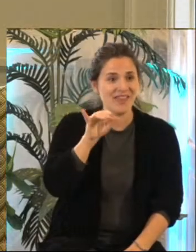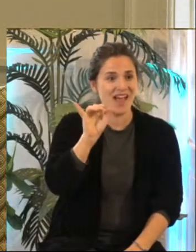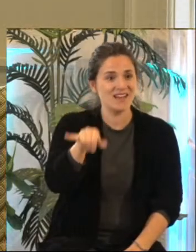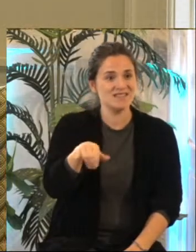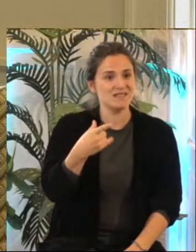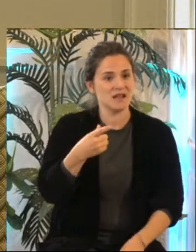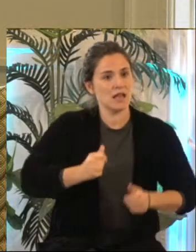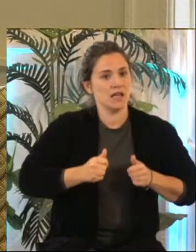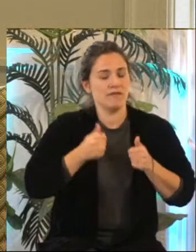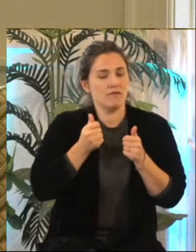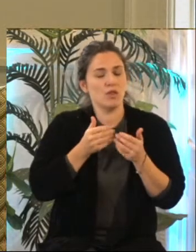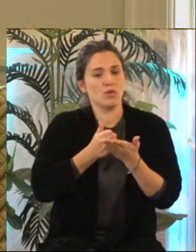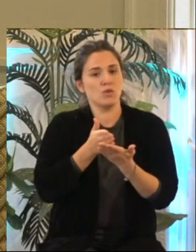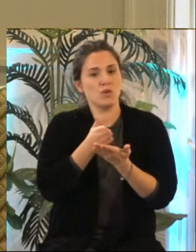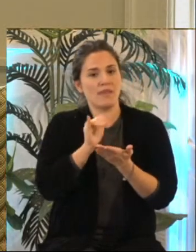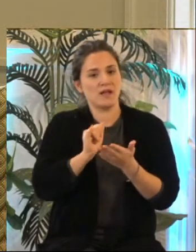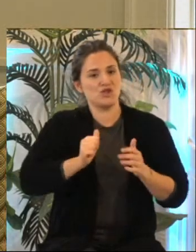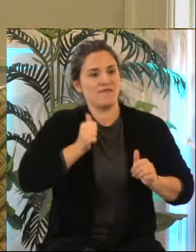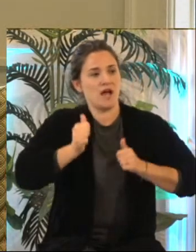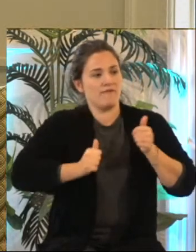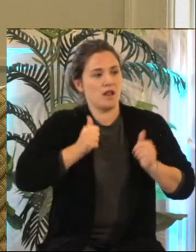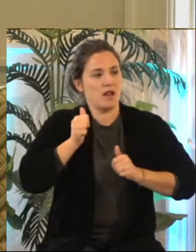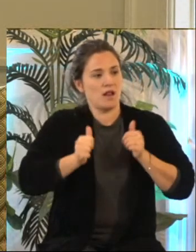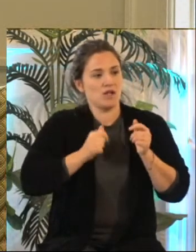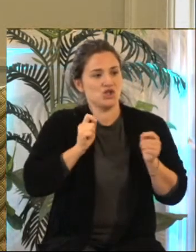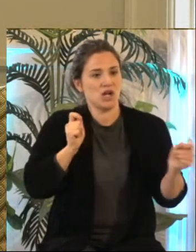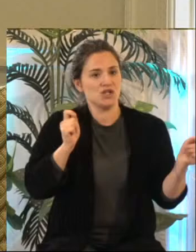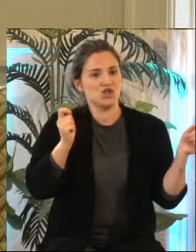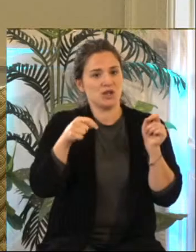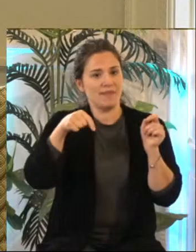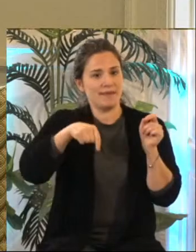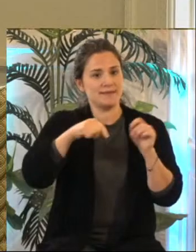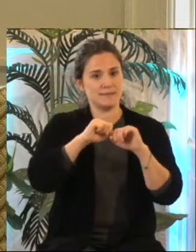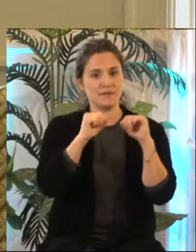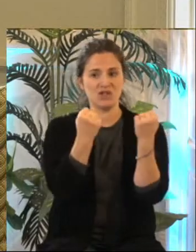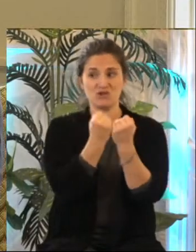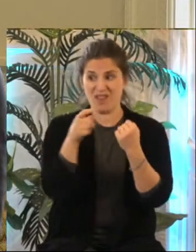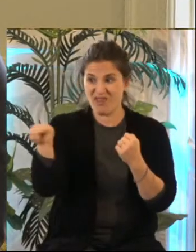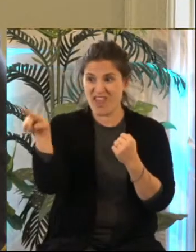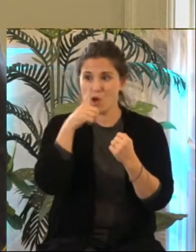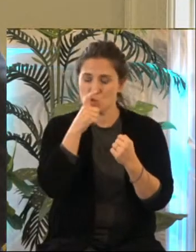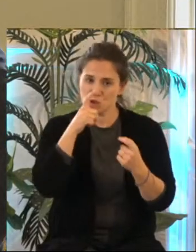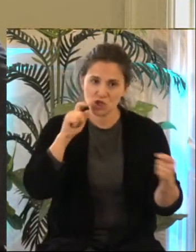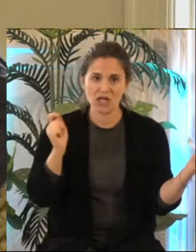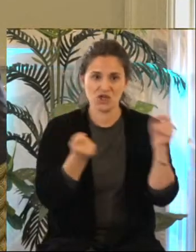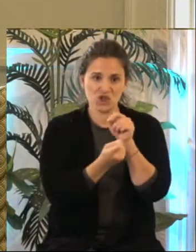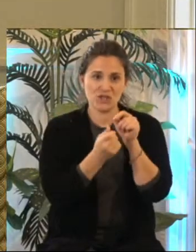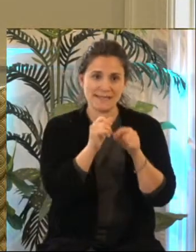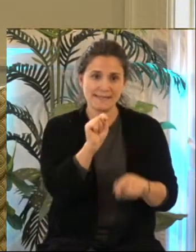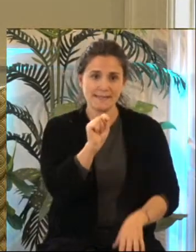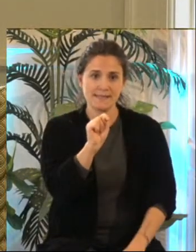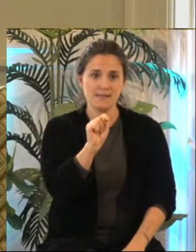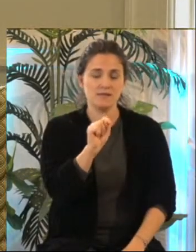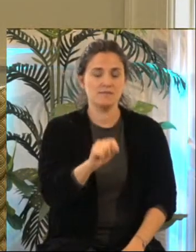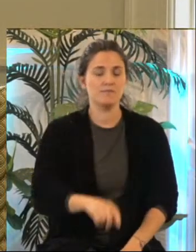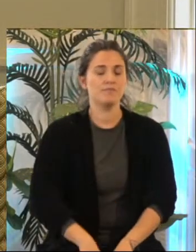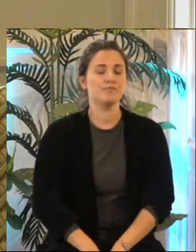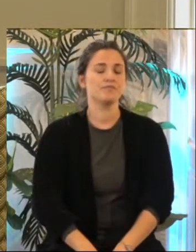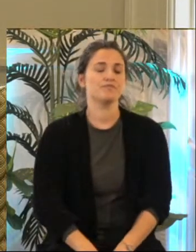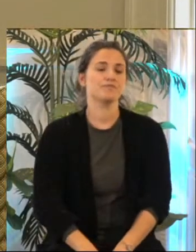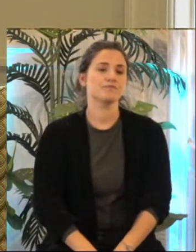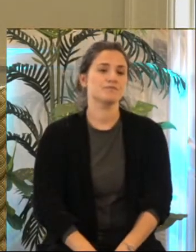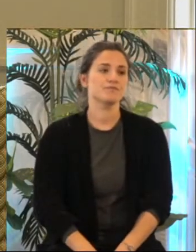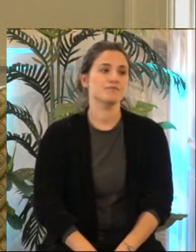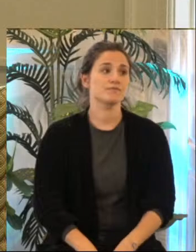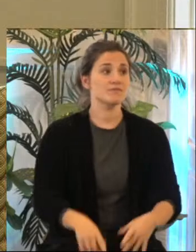in, surviving in, and changing such conditions. This month, we also have as a